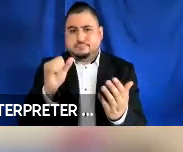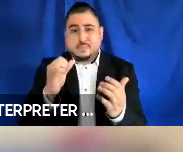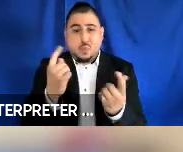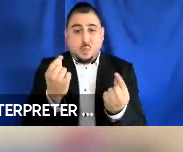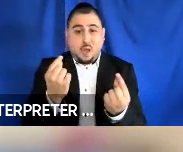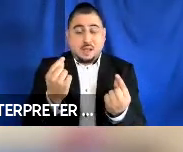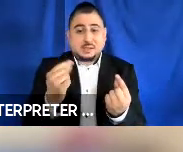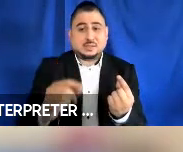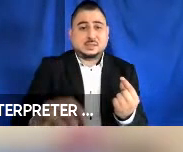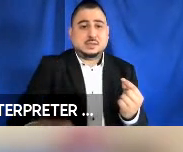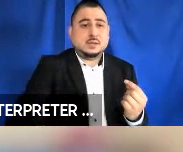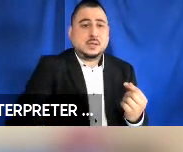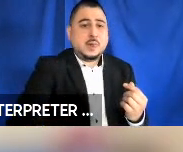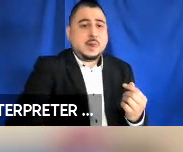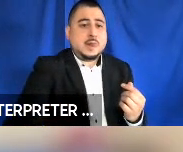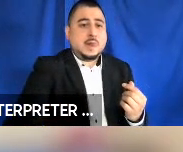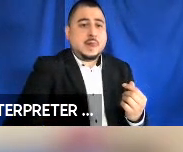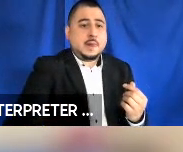the